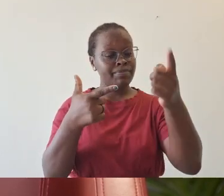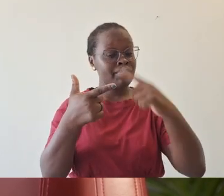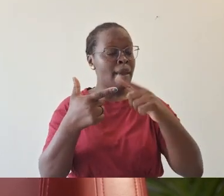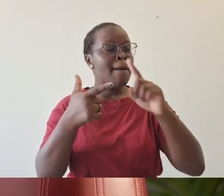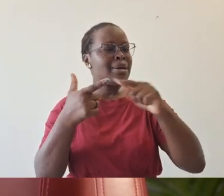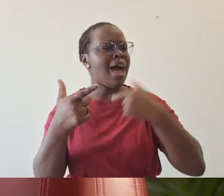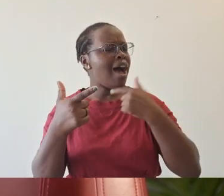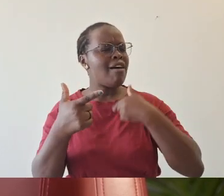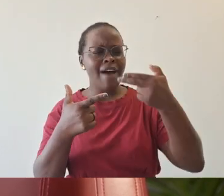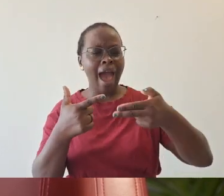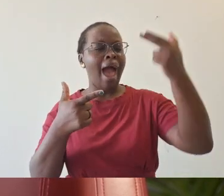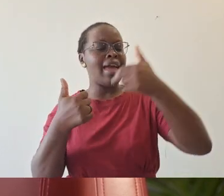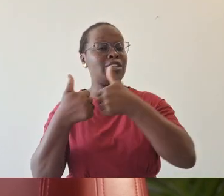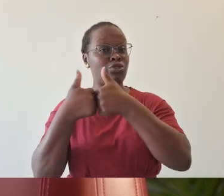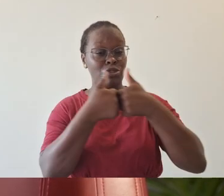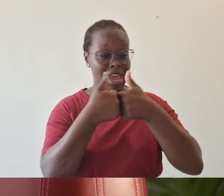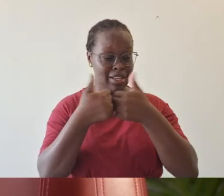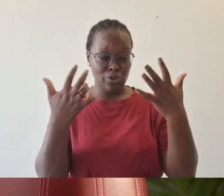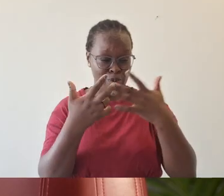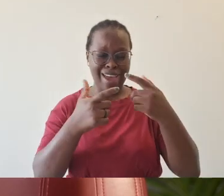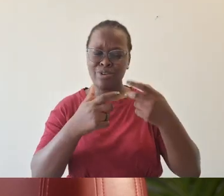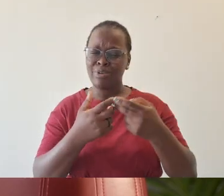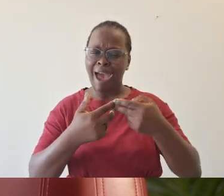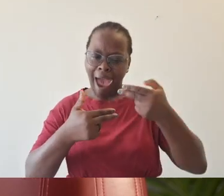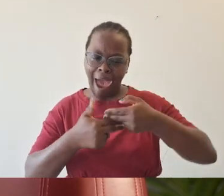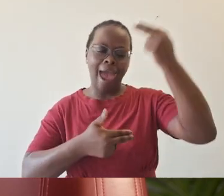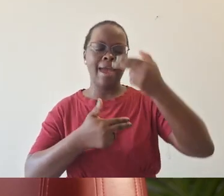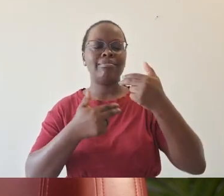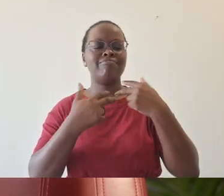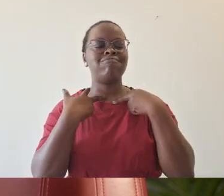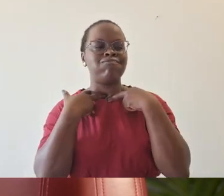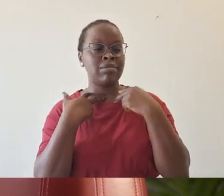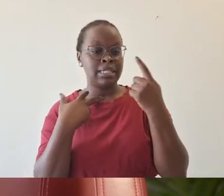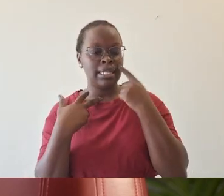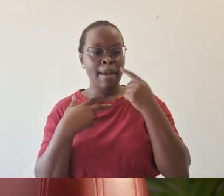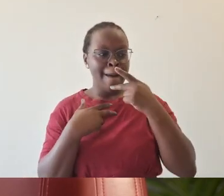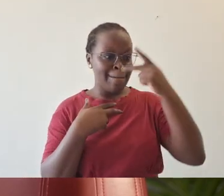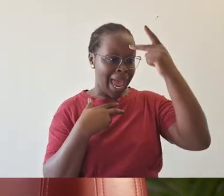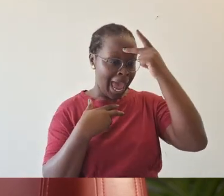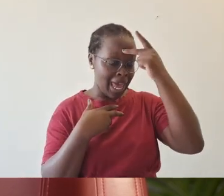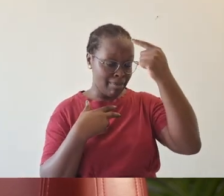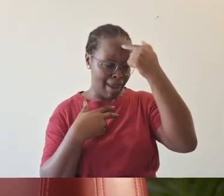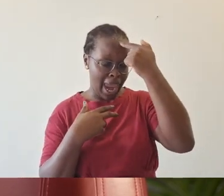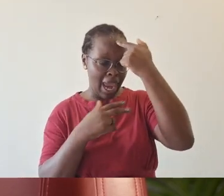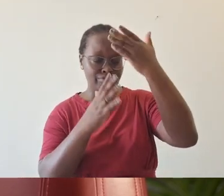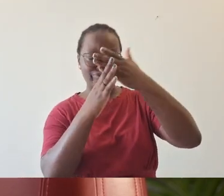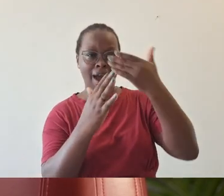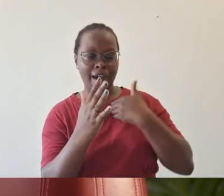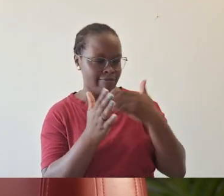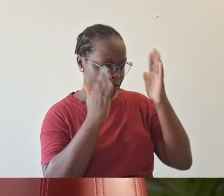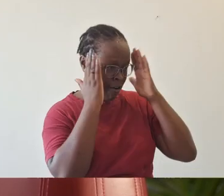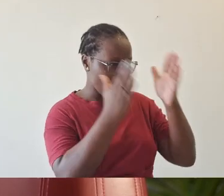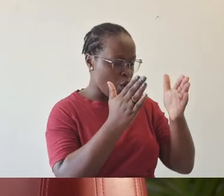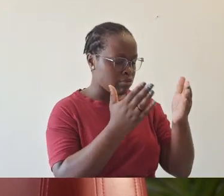a major challenge, which is usually kind of the biggest barrier, because the parent is navigating between the hard economic